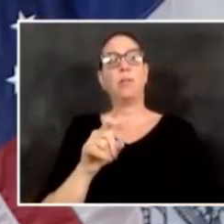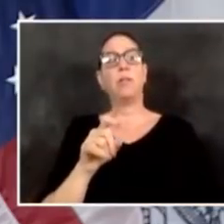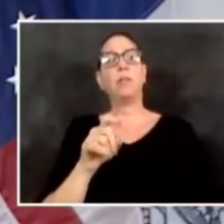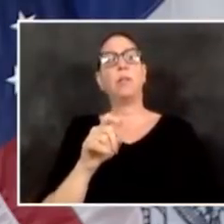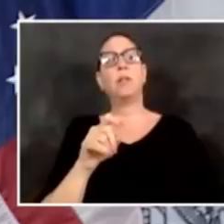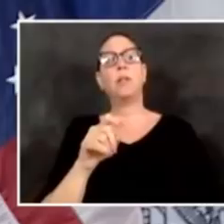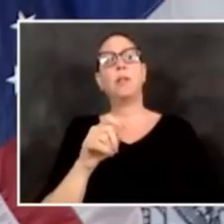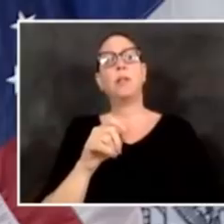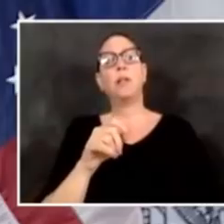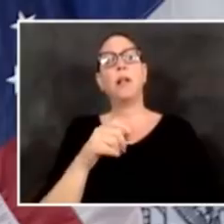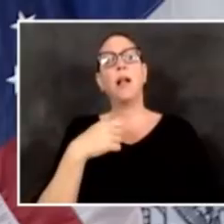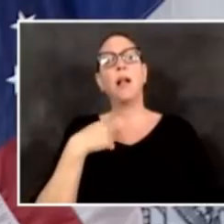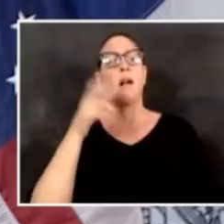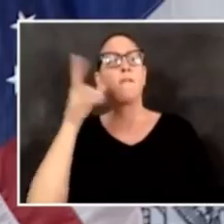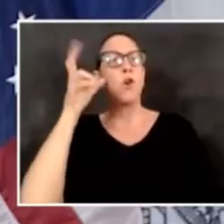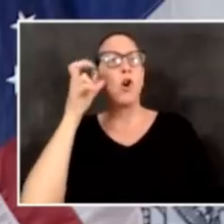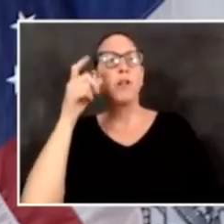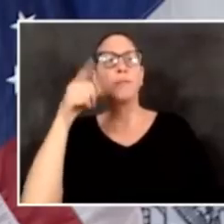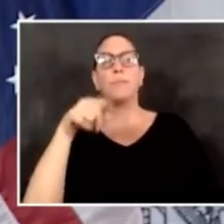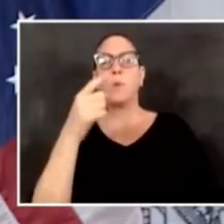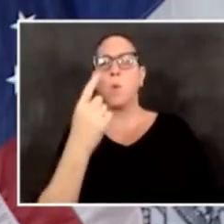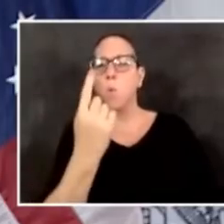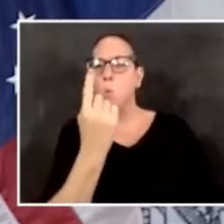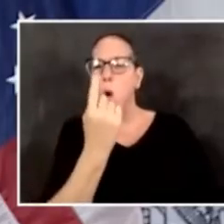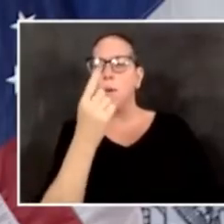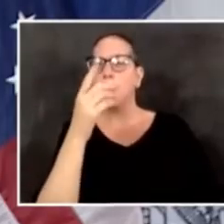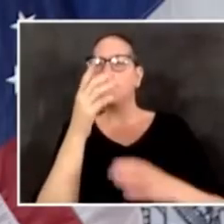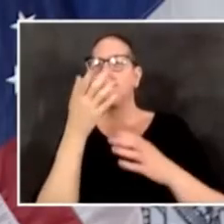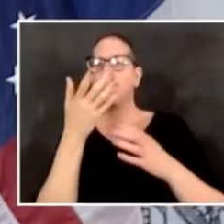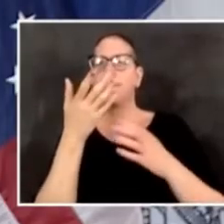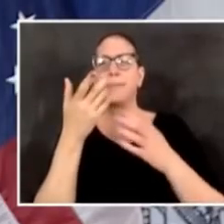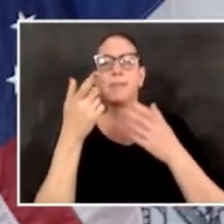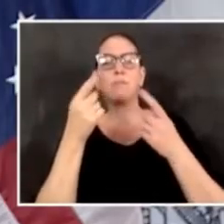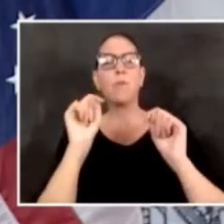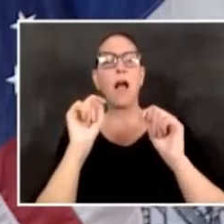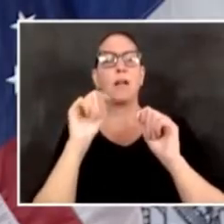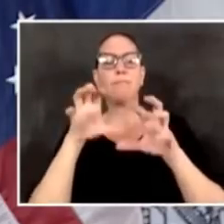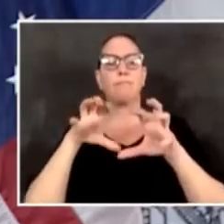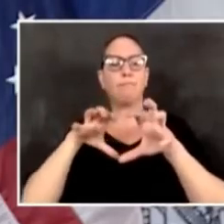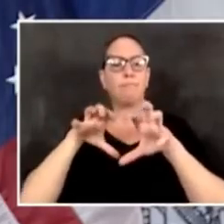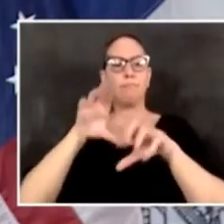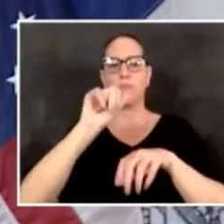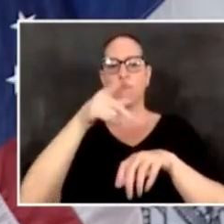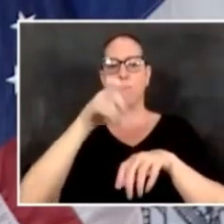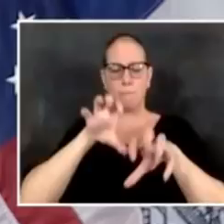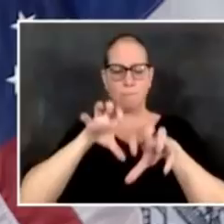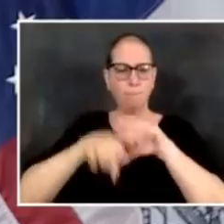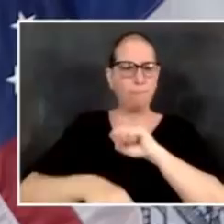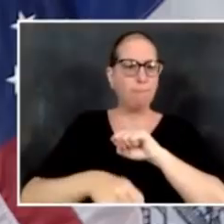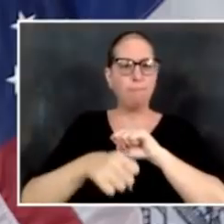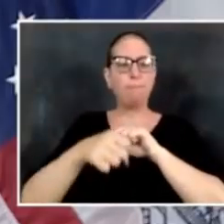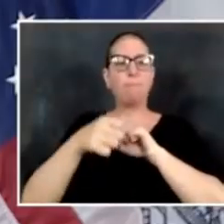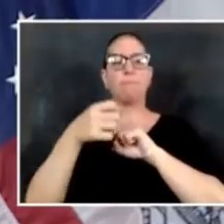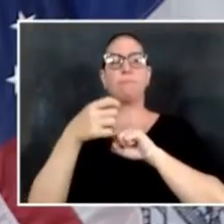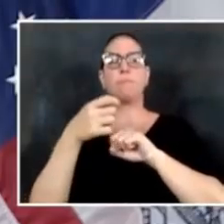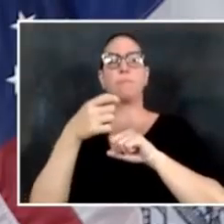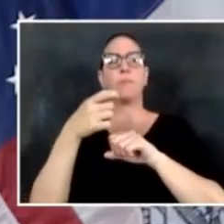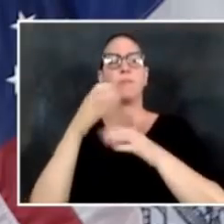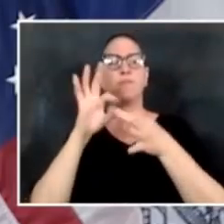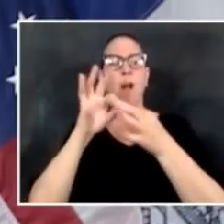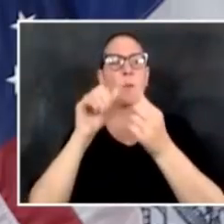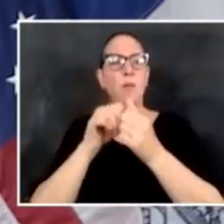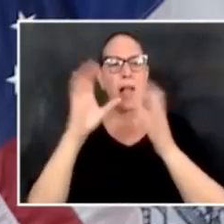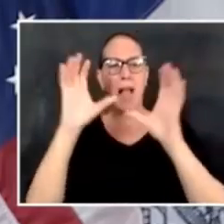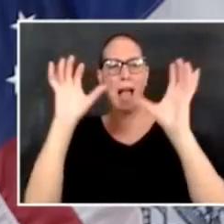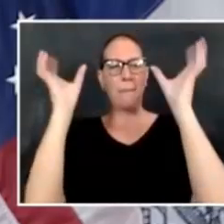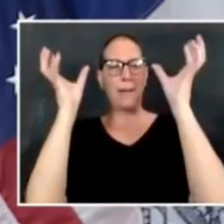living in New York City while the suspect is on the loose? Thank you, Marcia. I'll have the commissioner speak to the